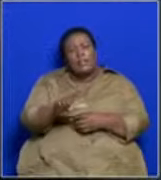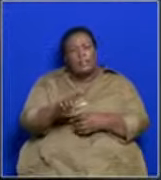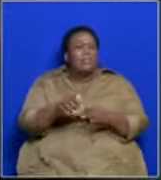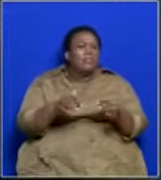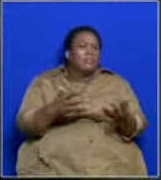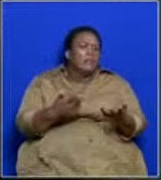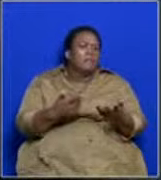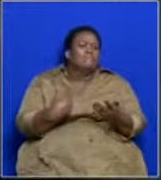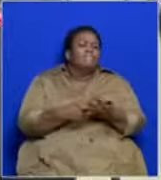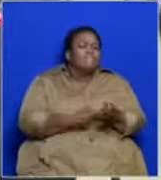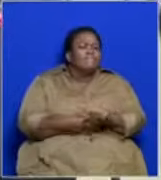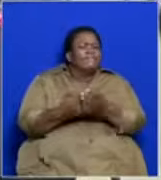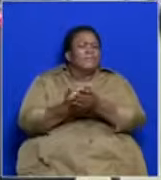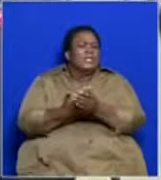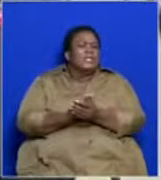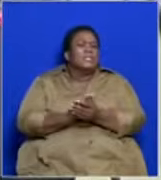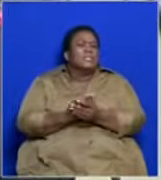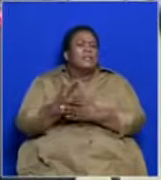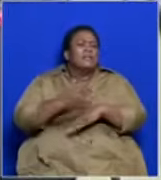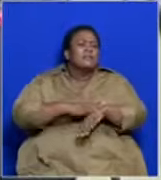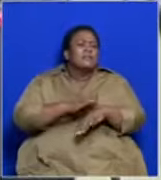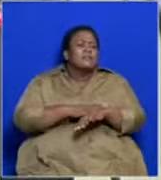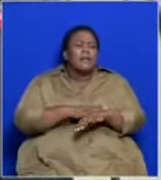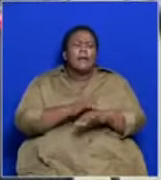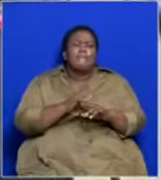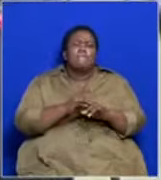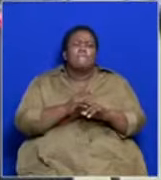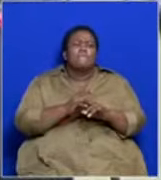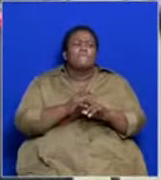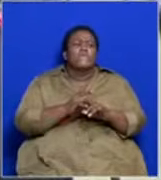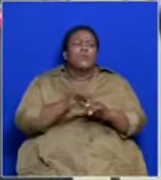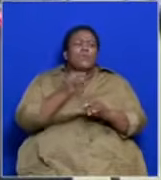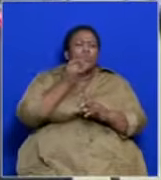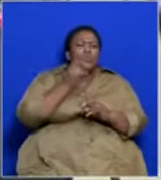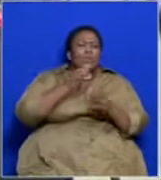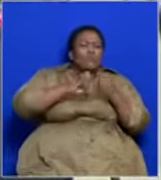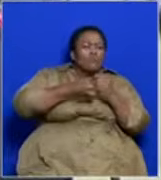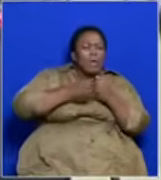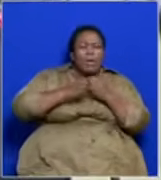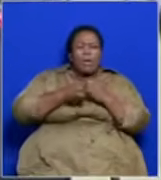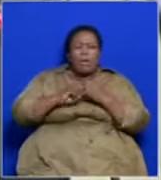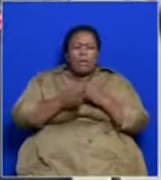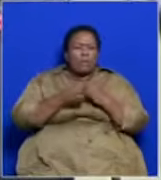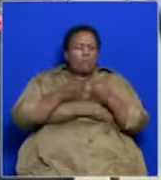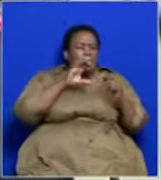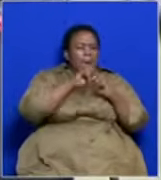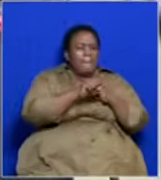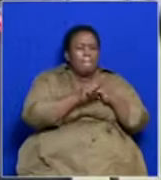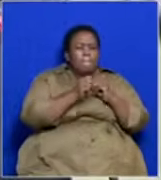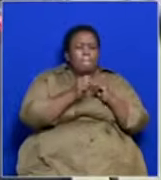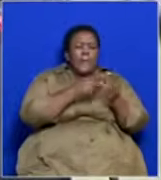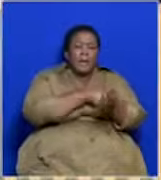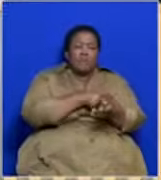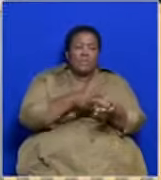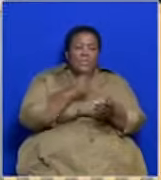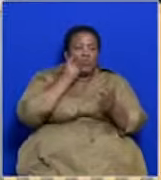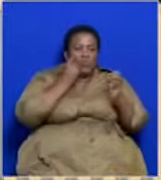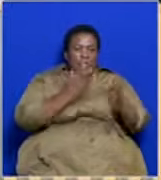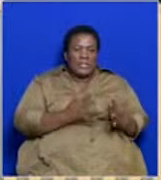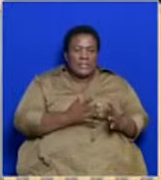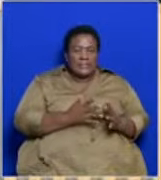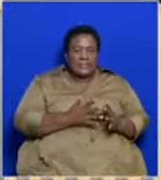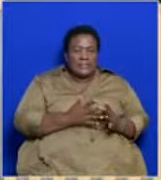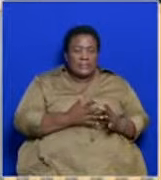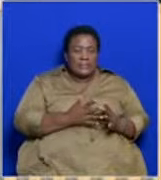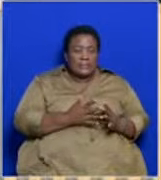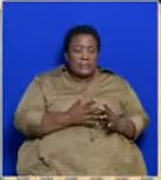We tried to locate the address of the witness. Now the witness was running